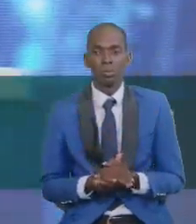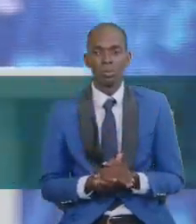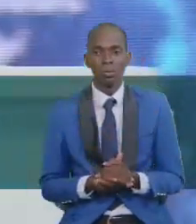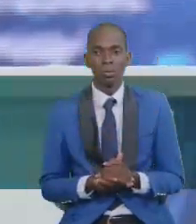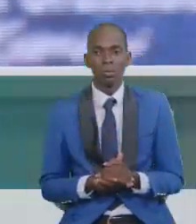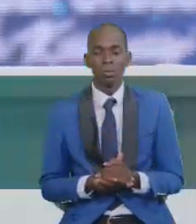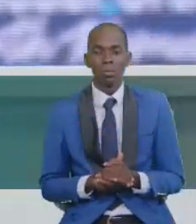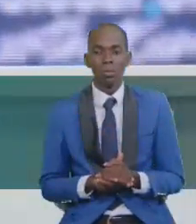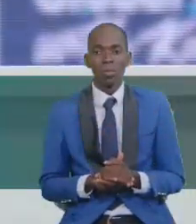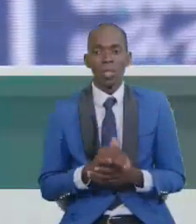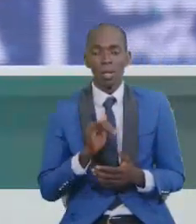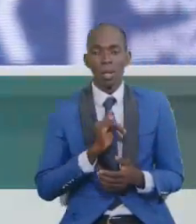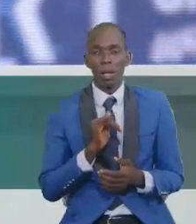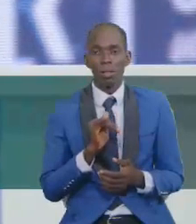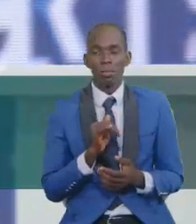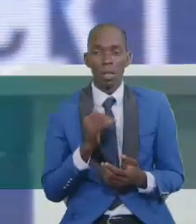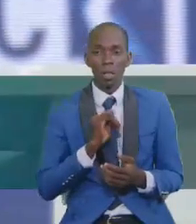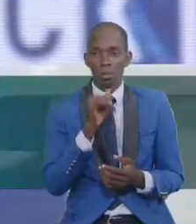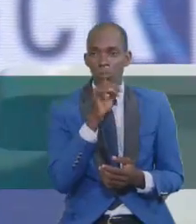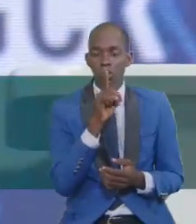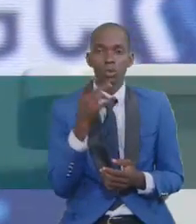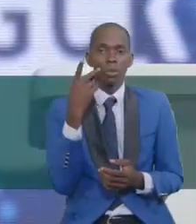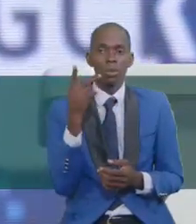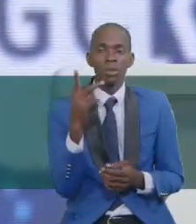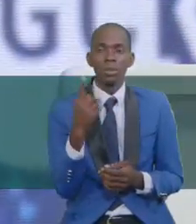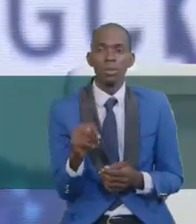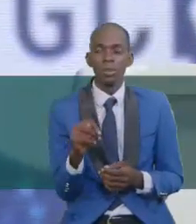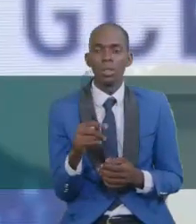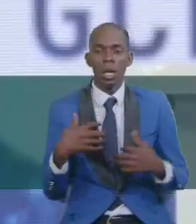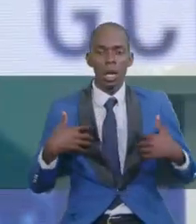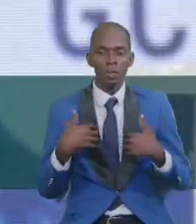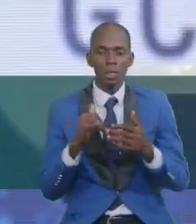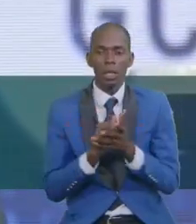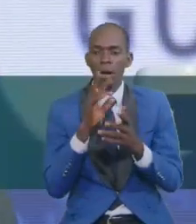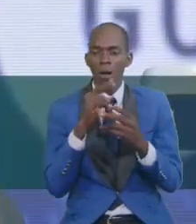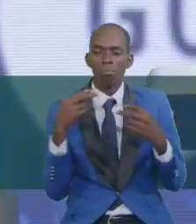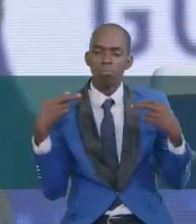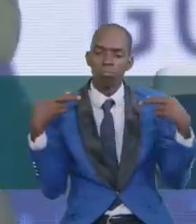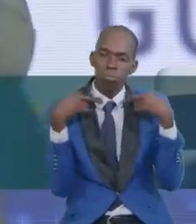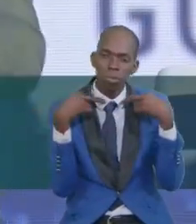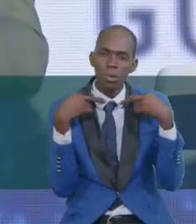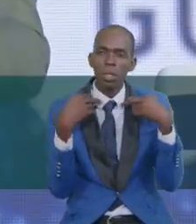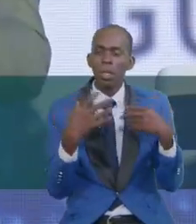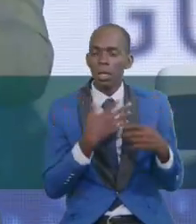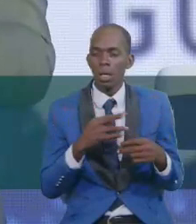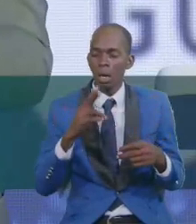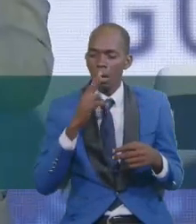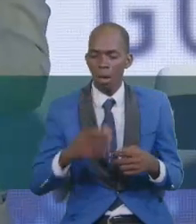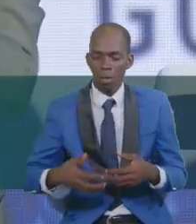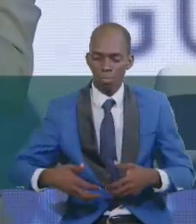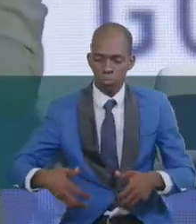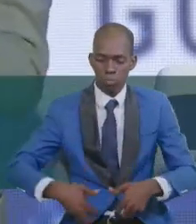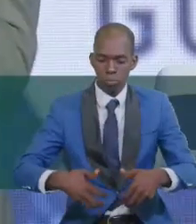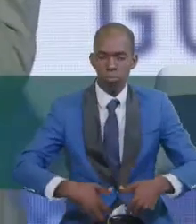I'm sure you've seen those two animals that are yoked together and they are pulling the machine that